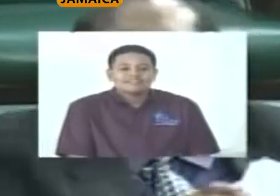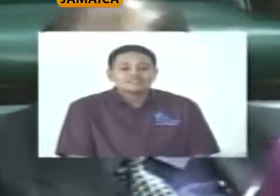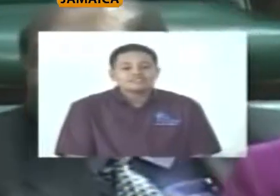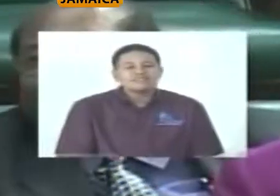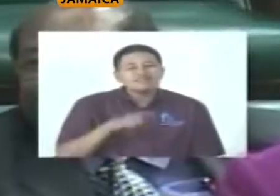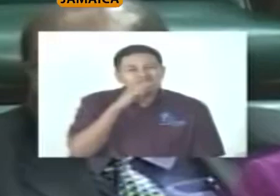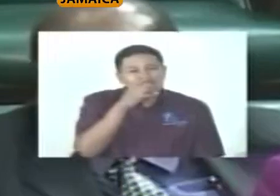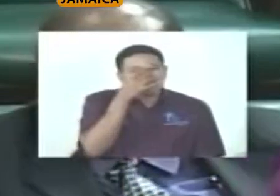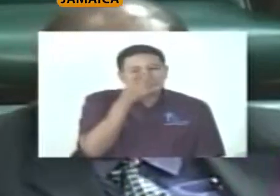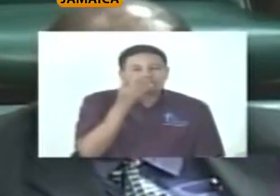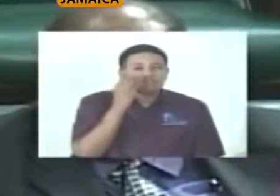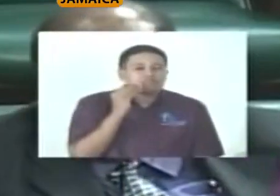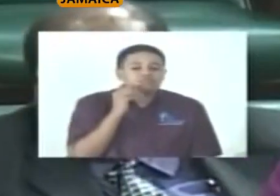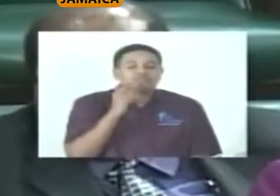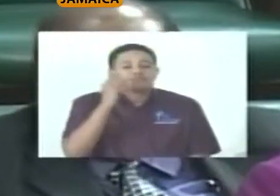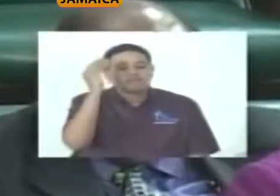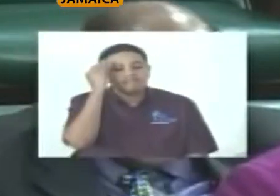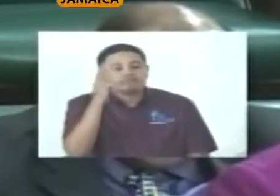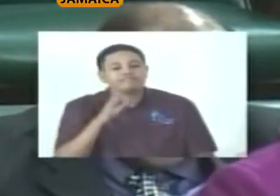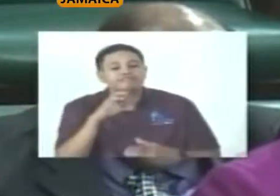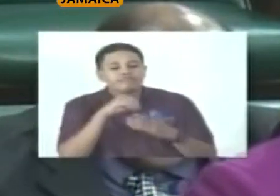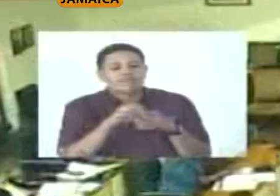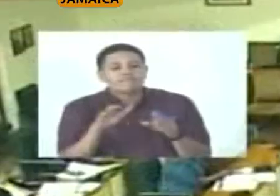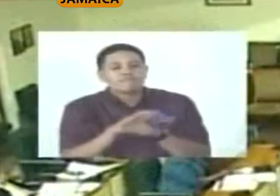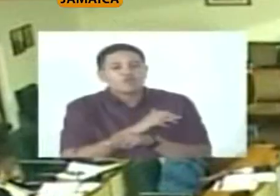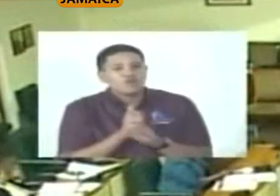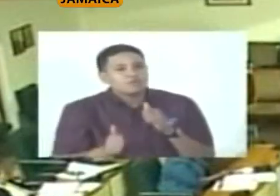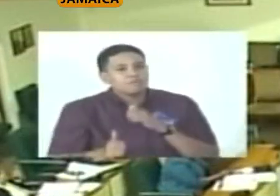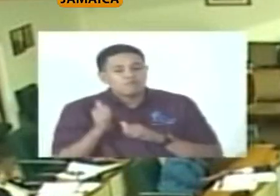Let me just say that the participation was fulsome.